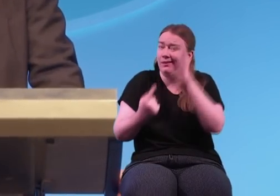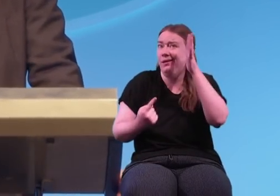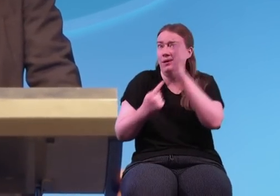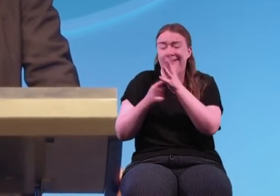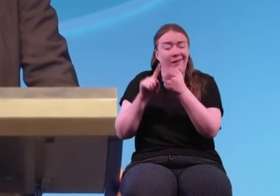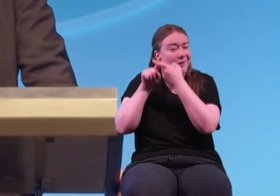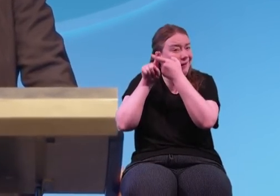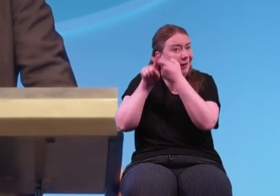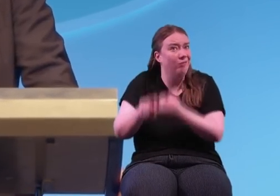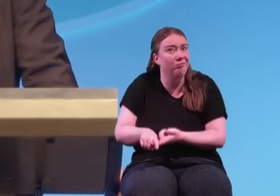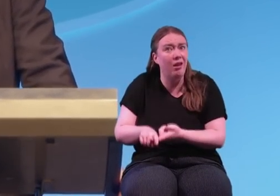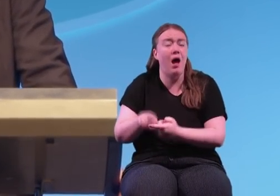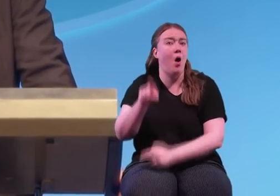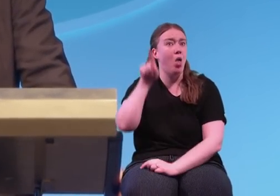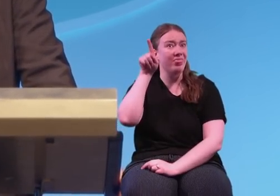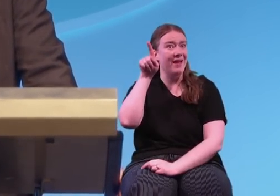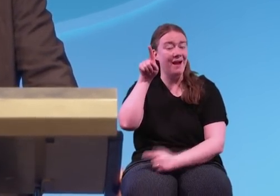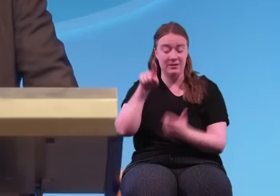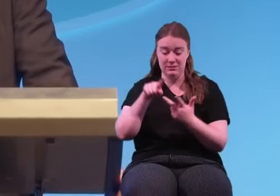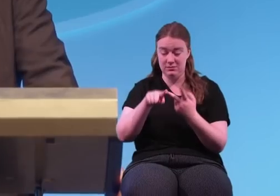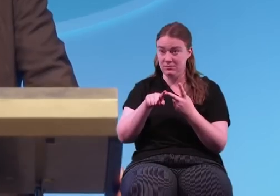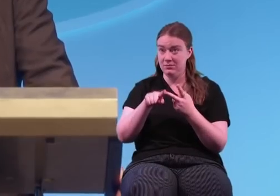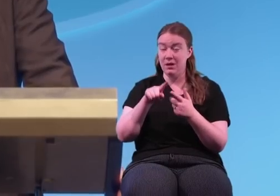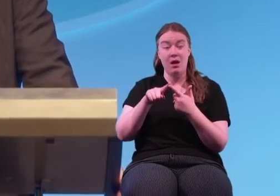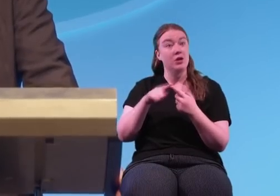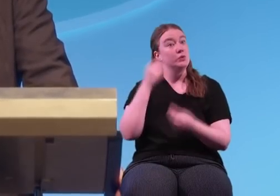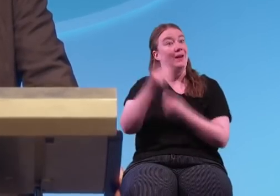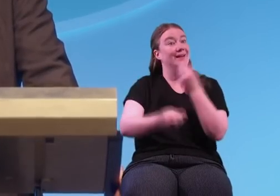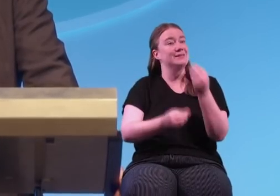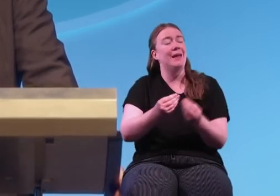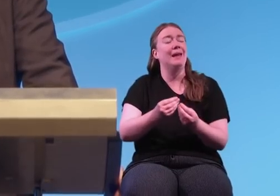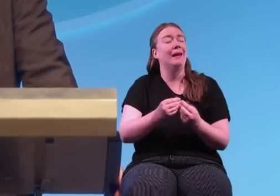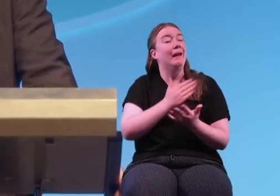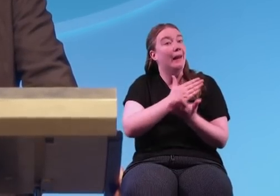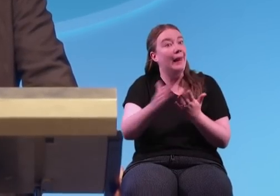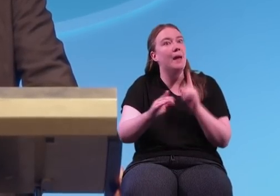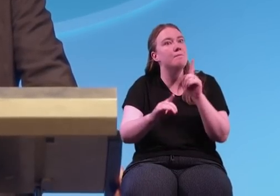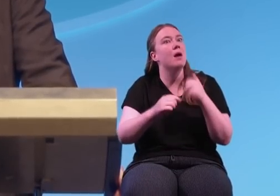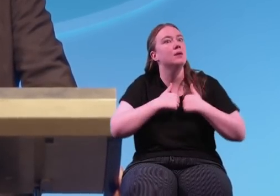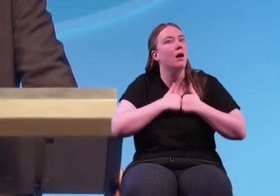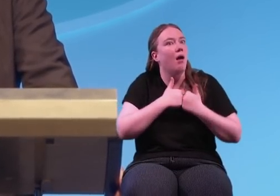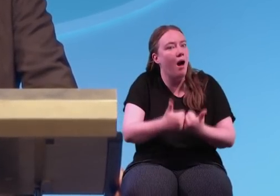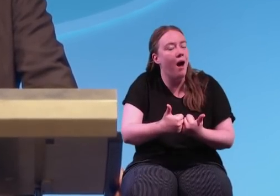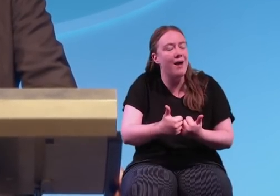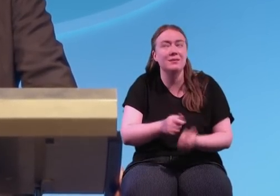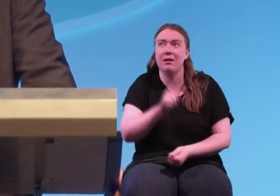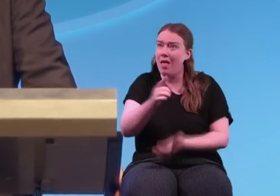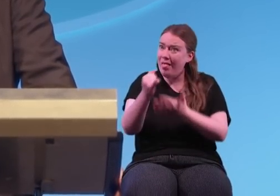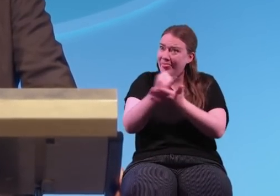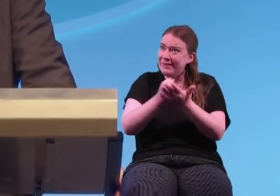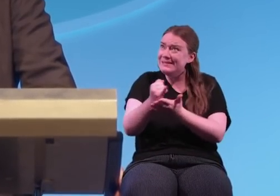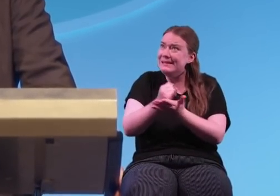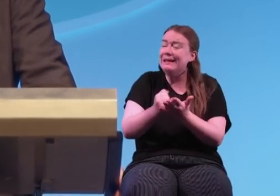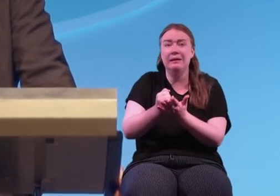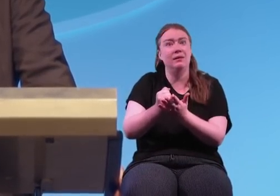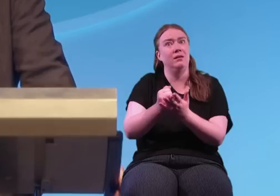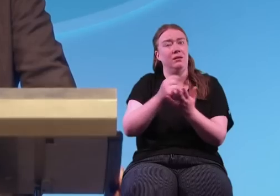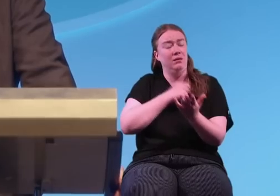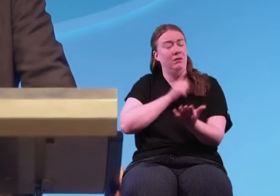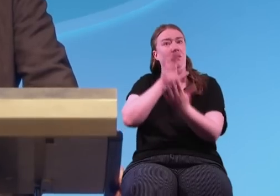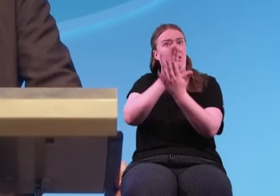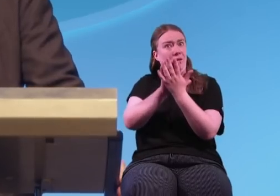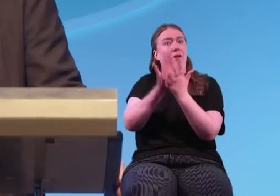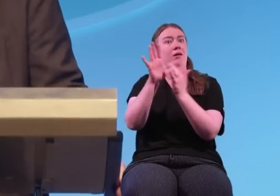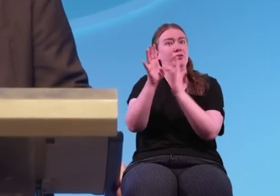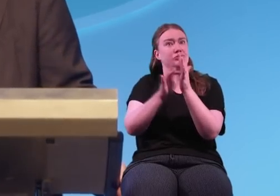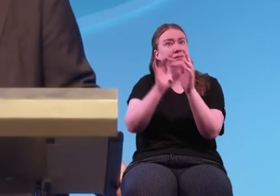kindly the sin-bearing death of the Lord Jesus Christ is to face suffering.